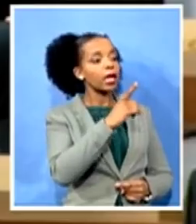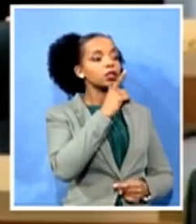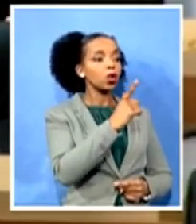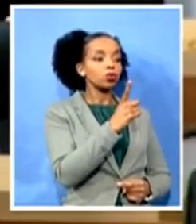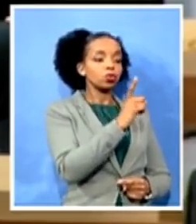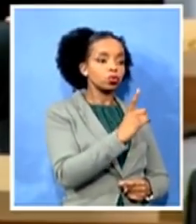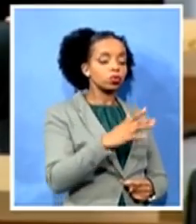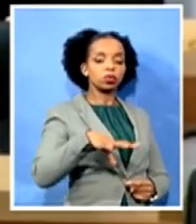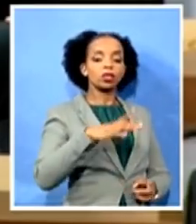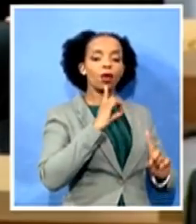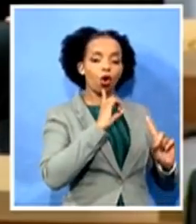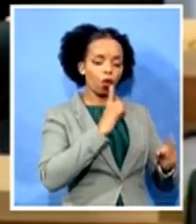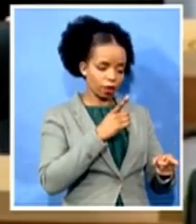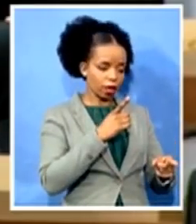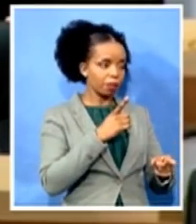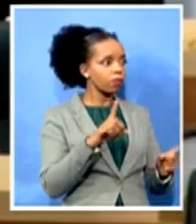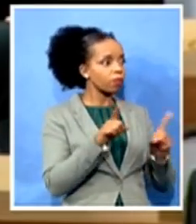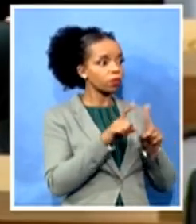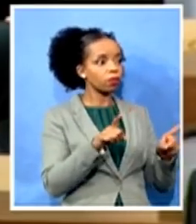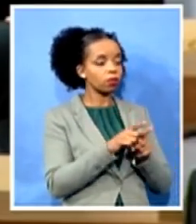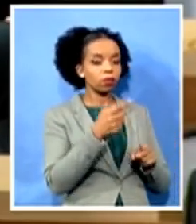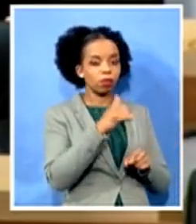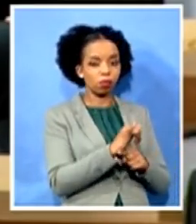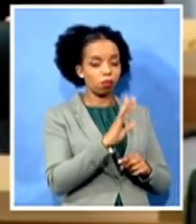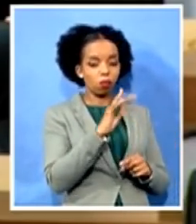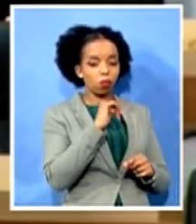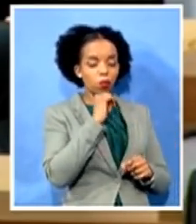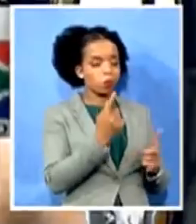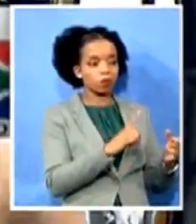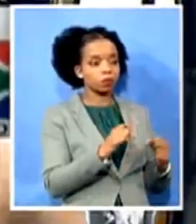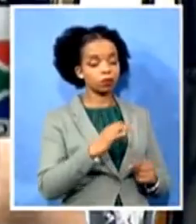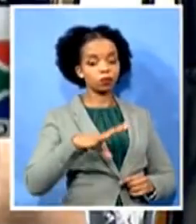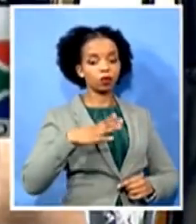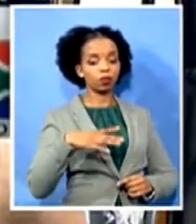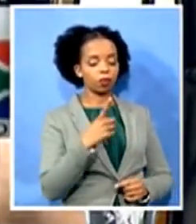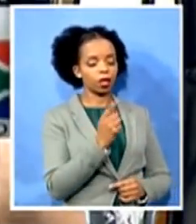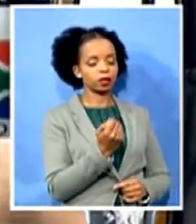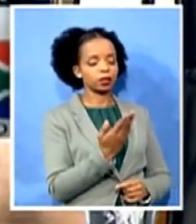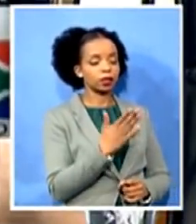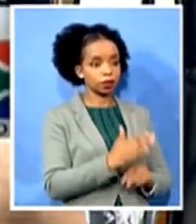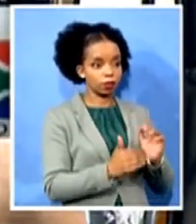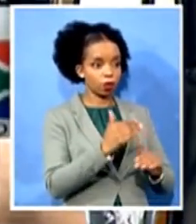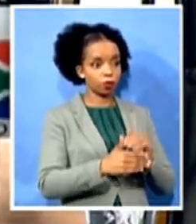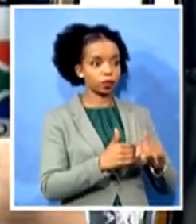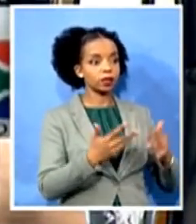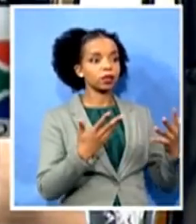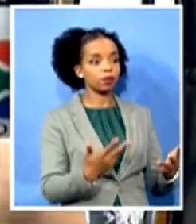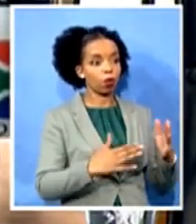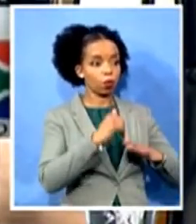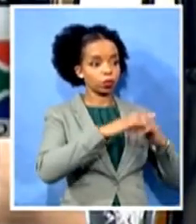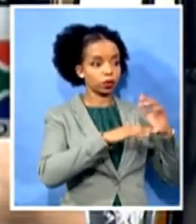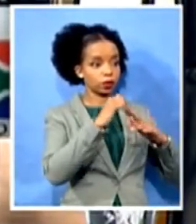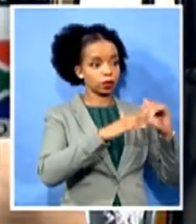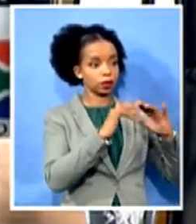through a formal tender process before construction contracts were awarded. And you believed them?